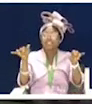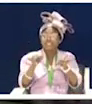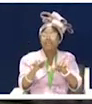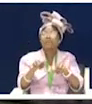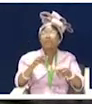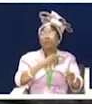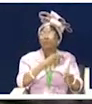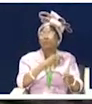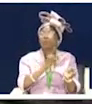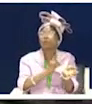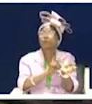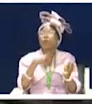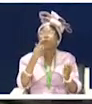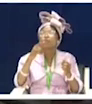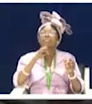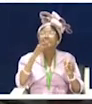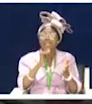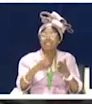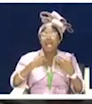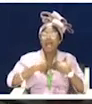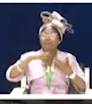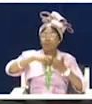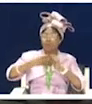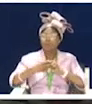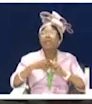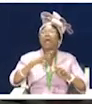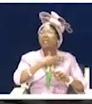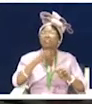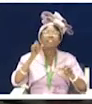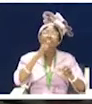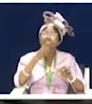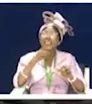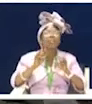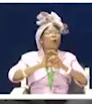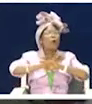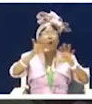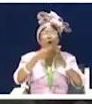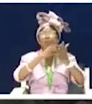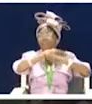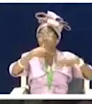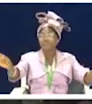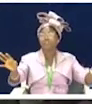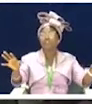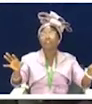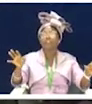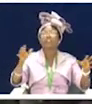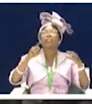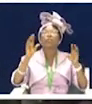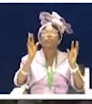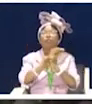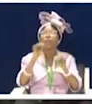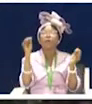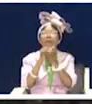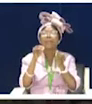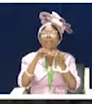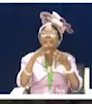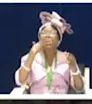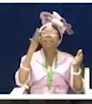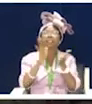said she had kidney stones stated that she no longer had stones in her. Praise the Lord.